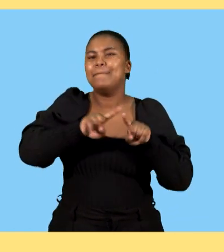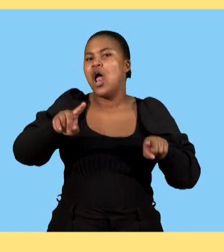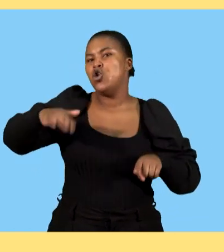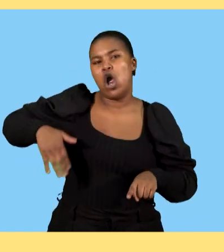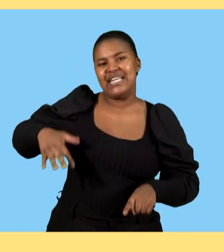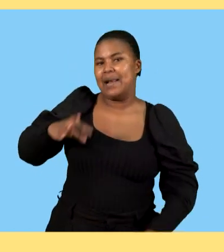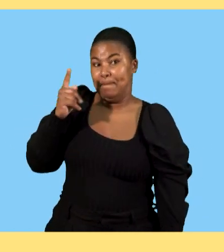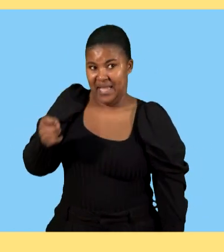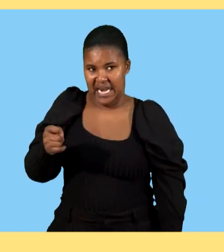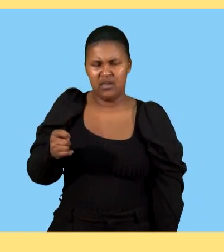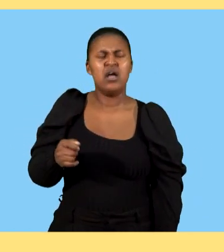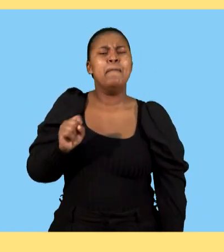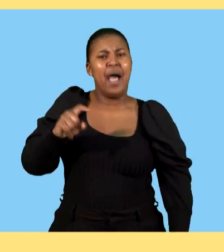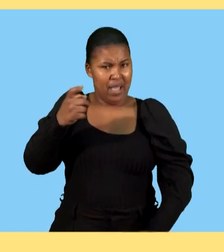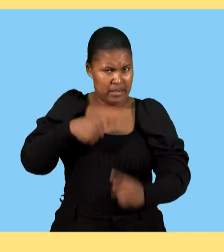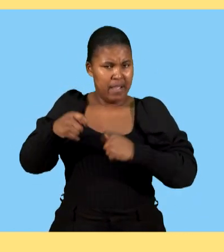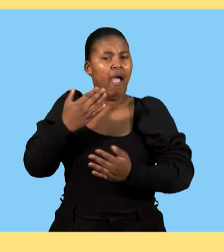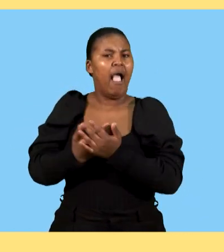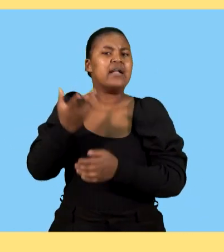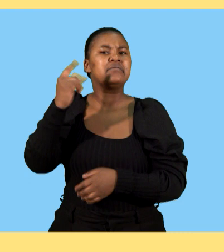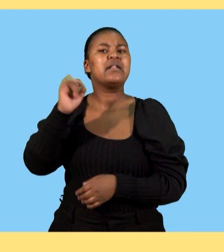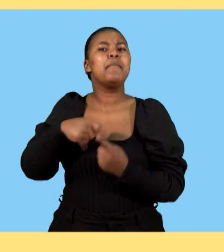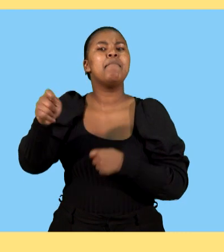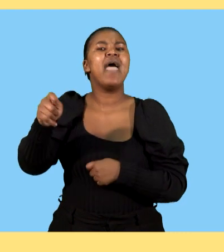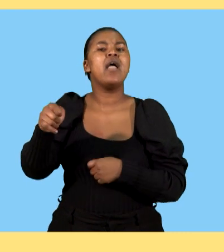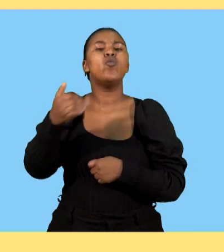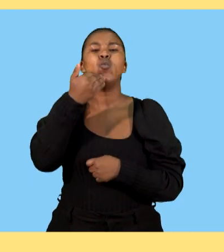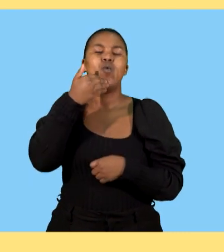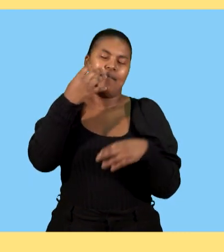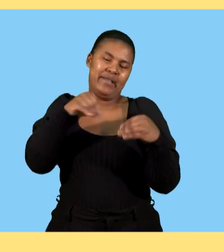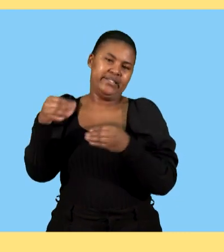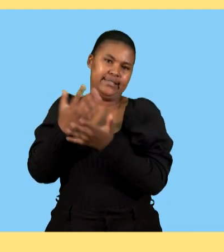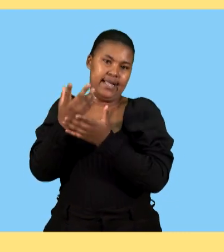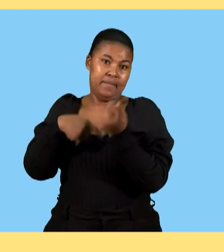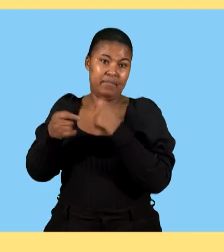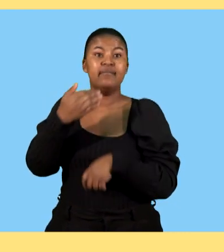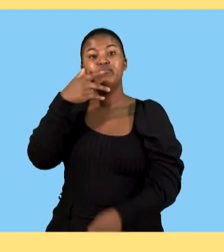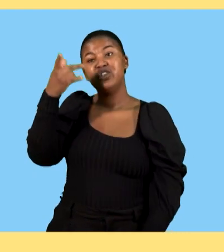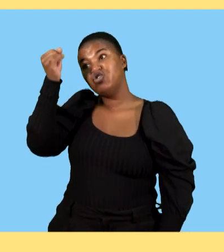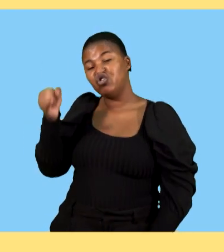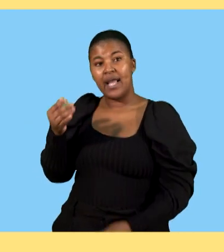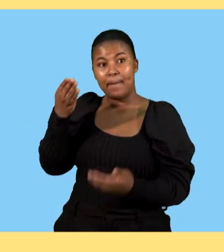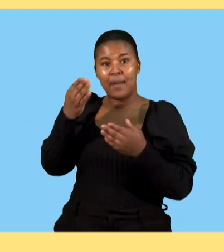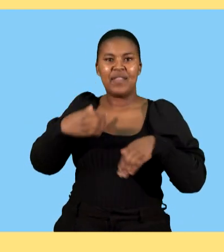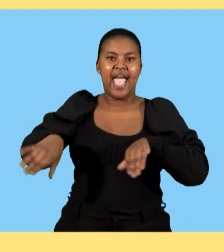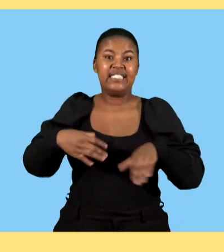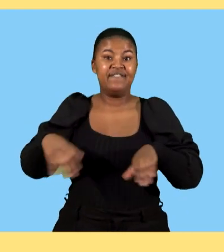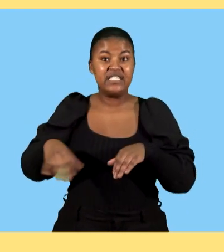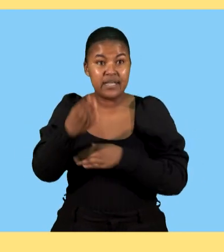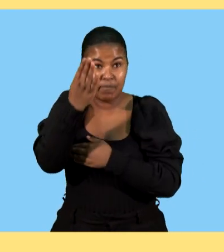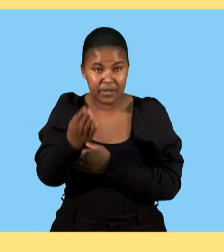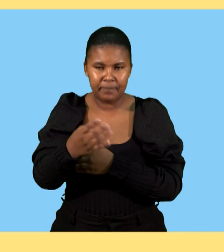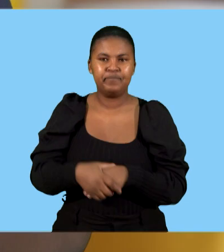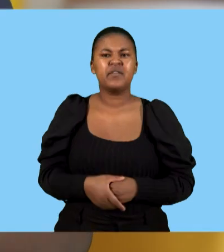still payable by the business. Now, I want us to look at the following activity. This